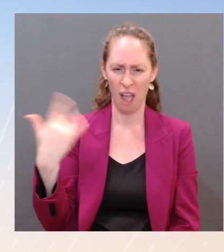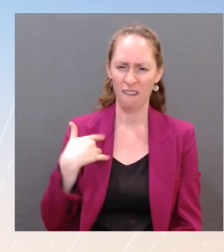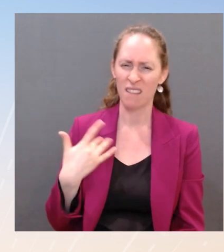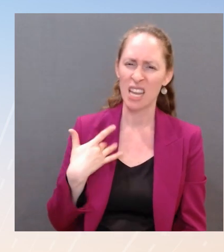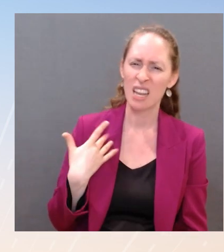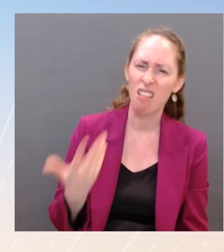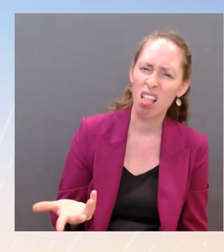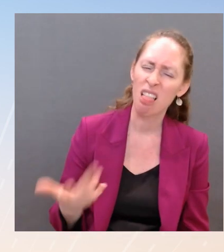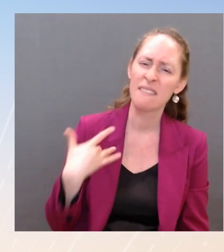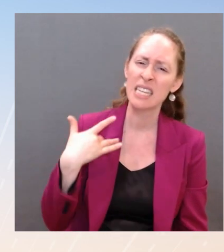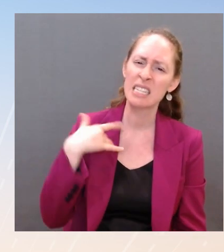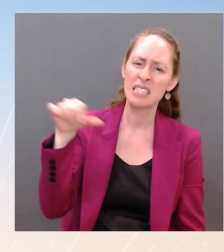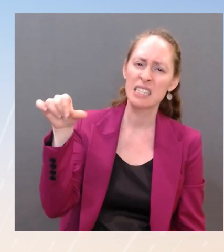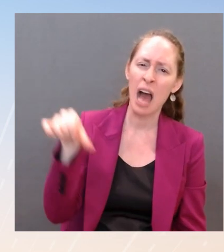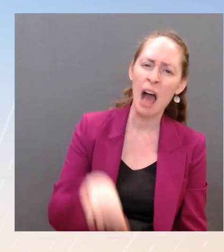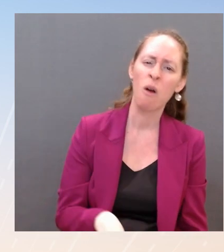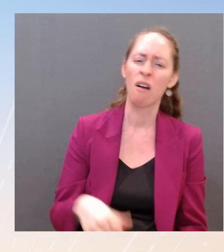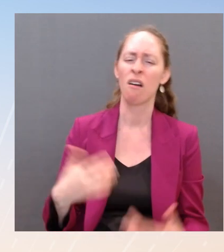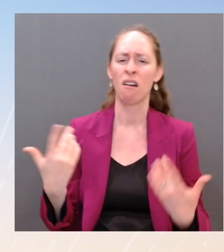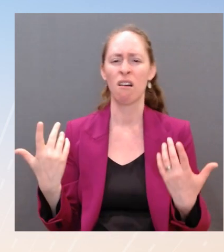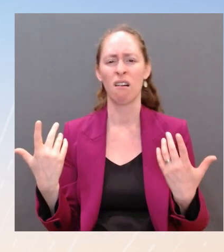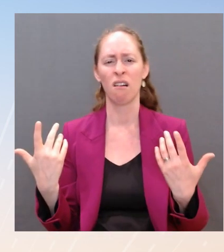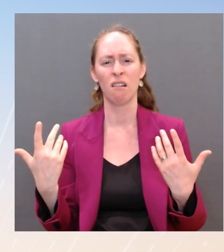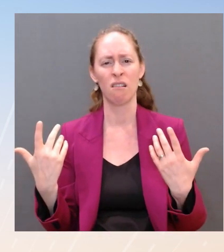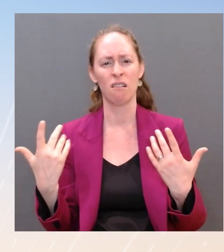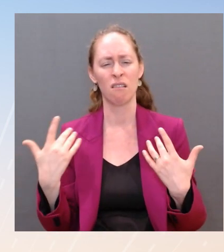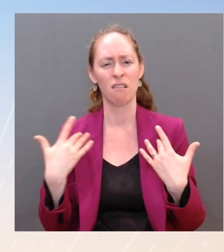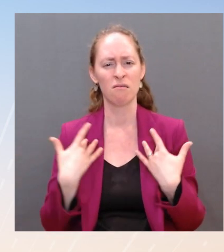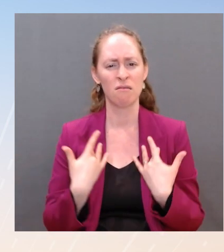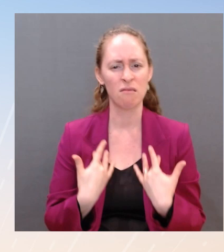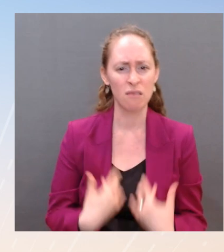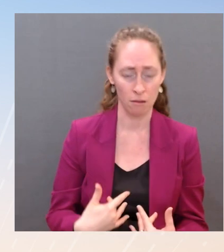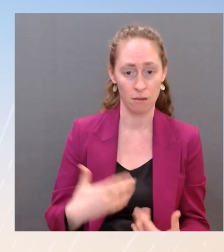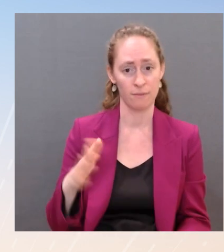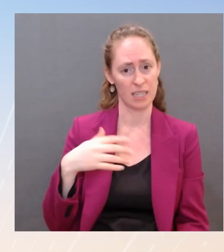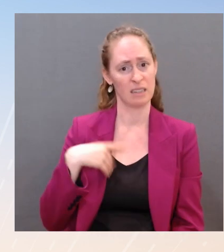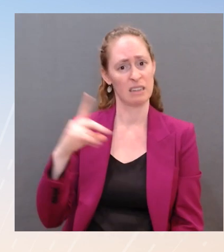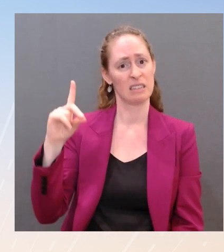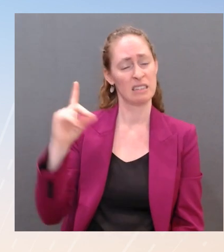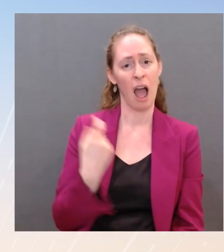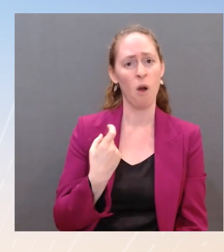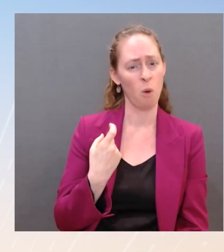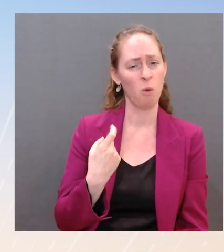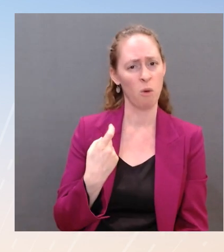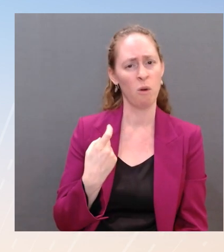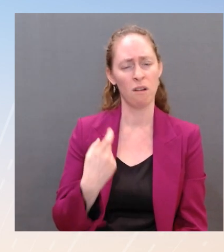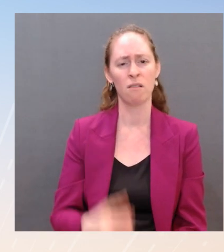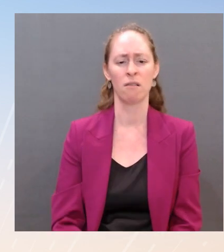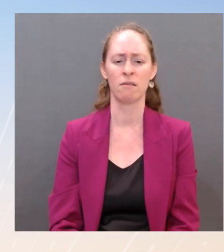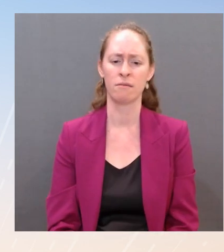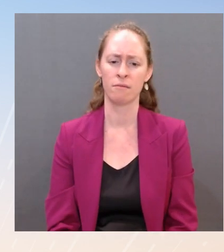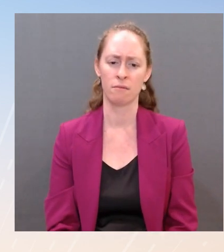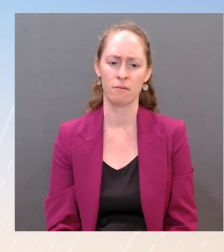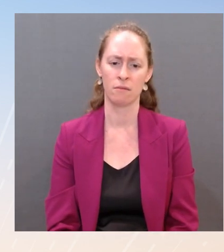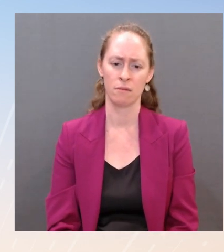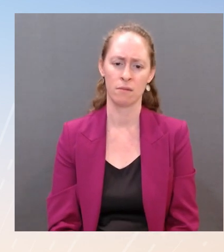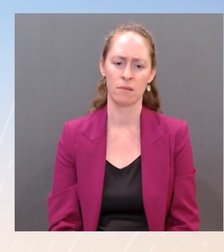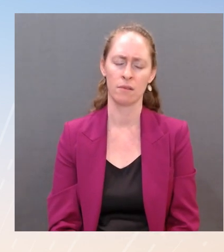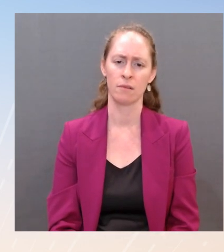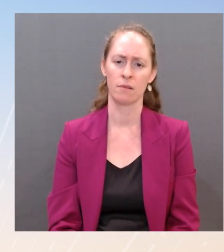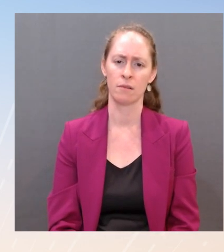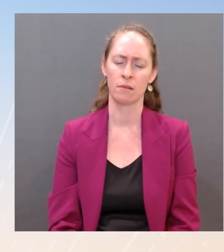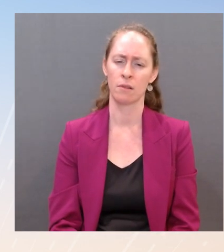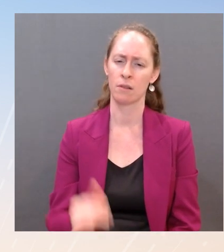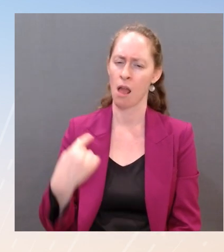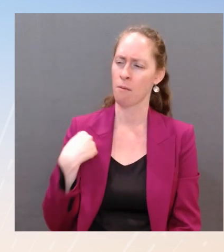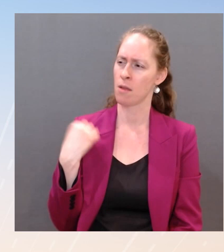was diagnosed. And I started to realize that the biggest barrier to entry was not having someone who looked like me, a Latino